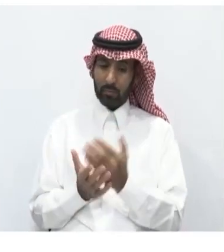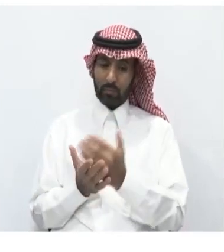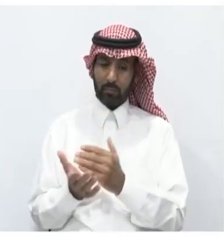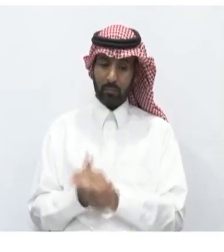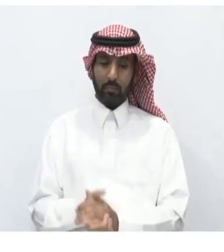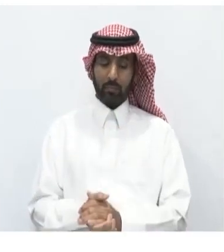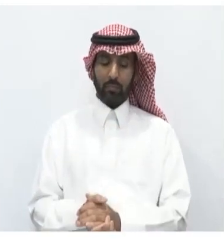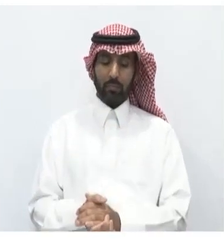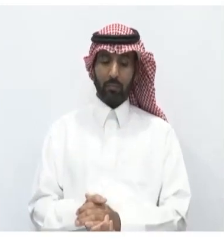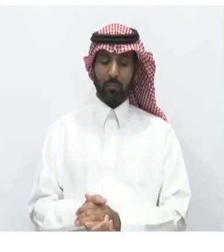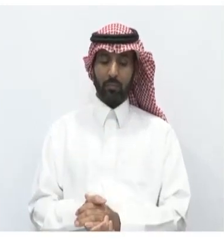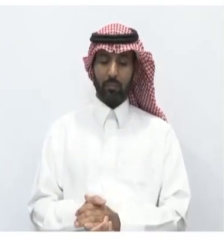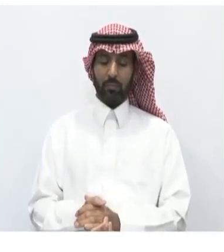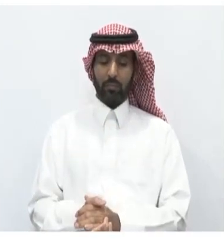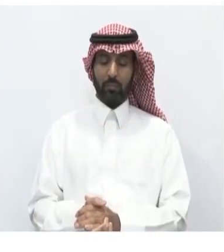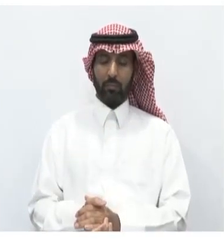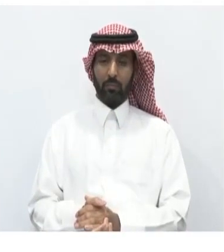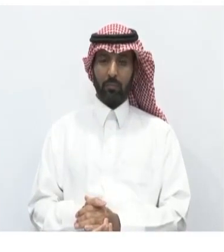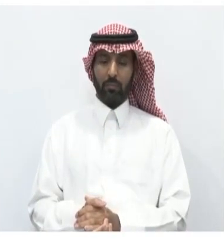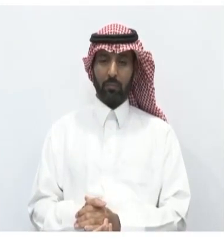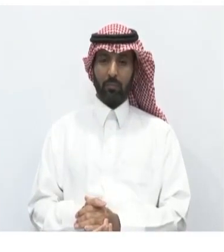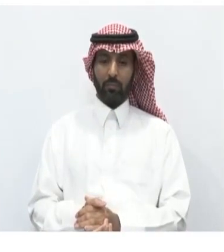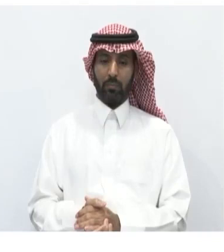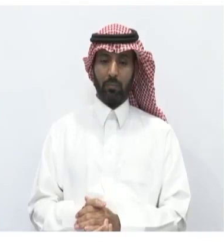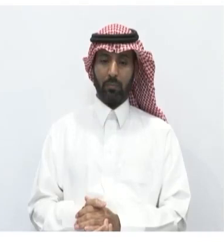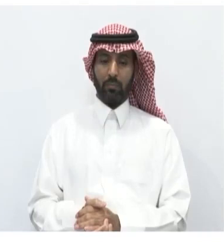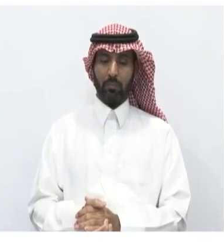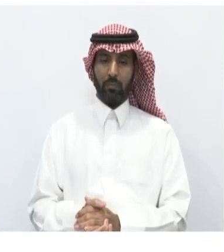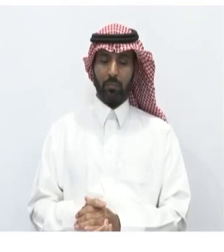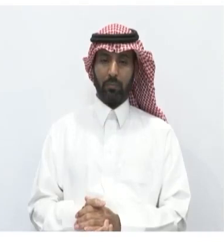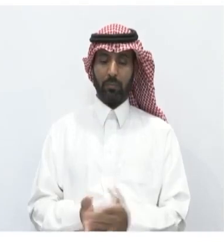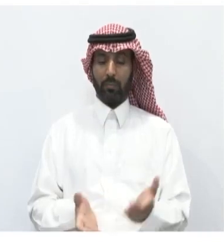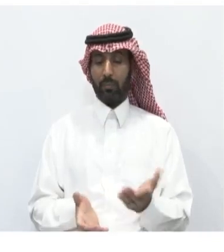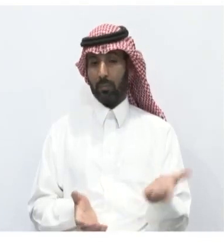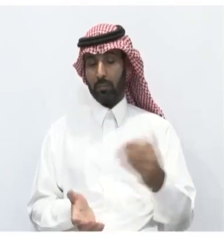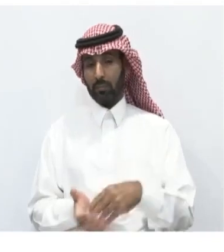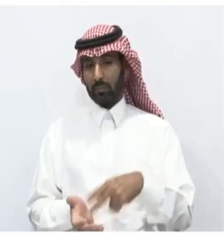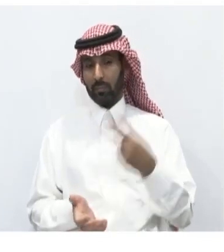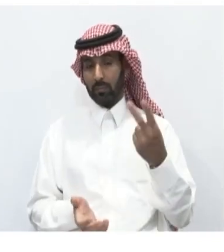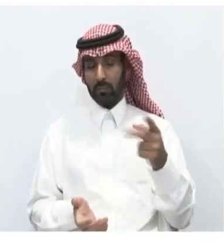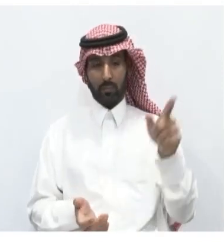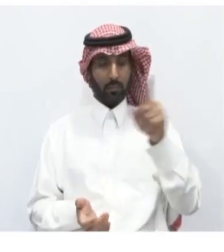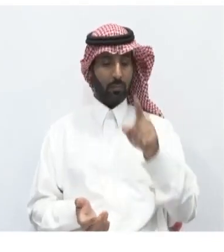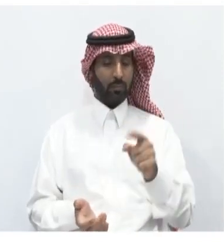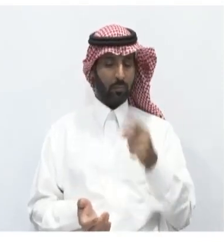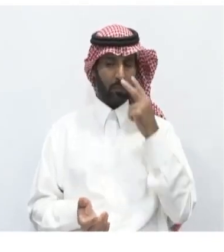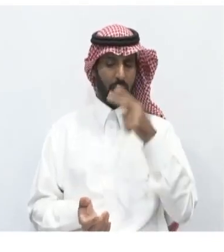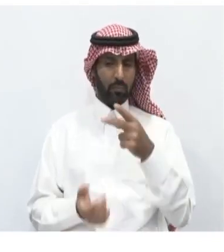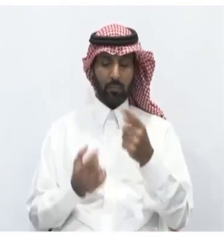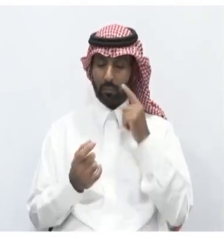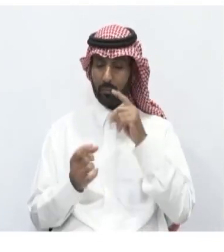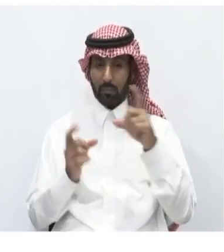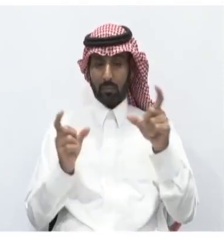postcard in my mailbox every day. So here, the second part of the question here, find the compound